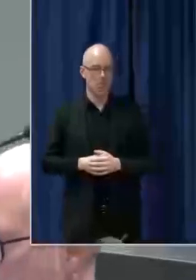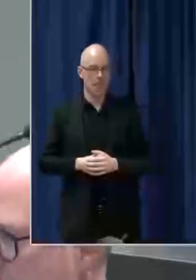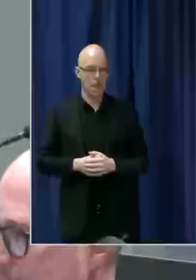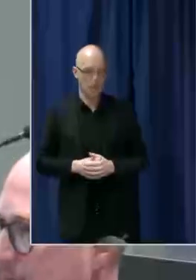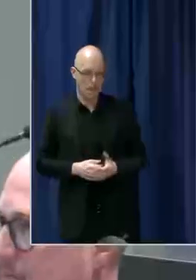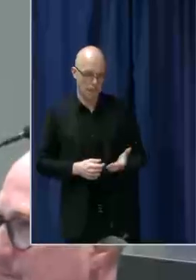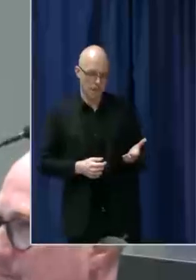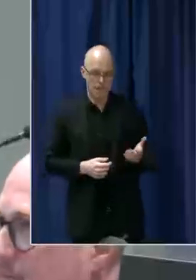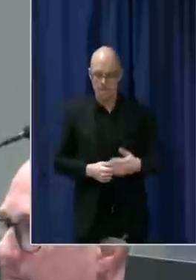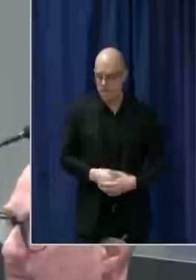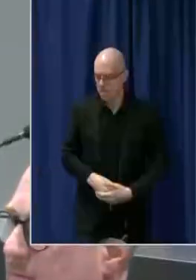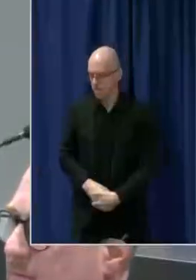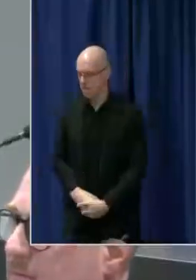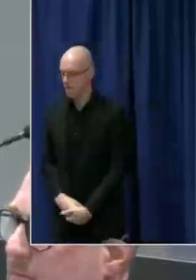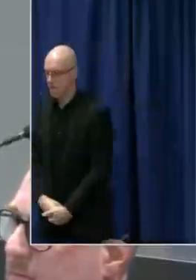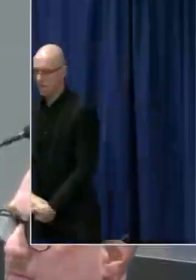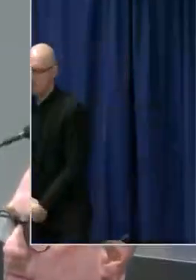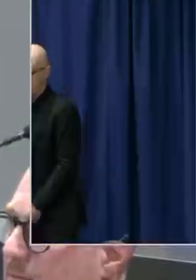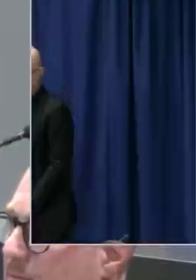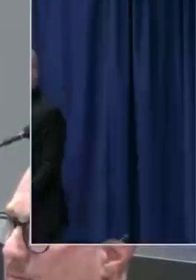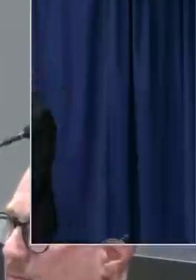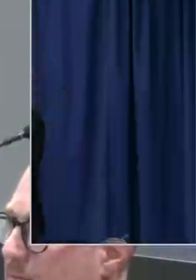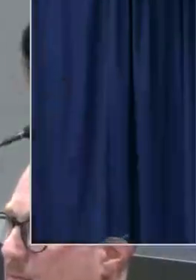Hello, everyone.